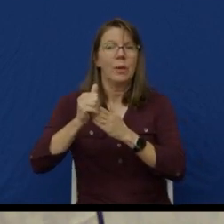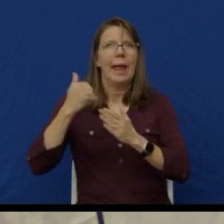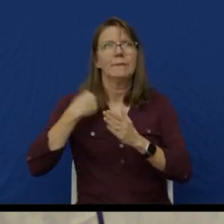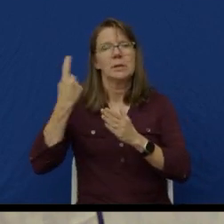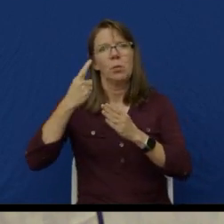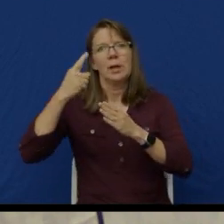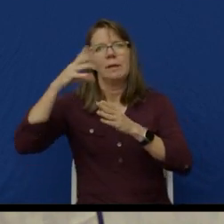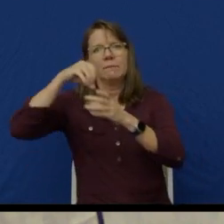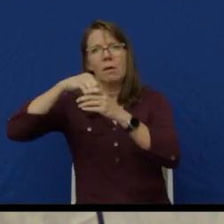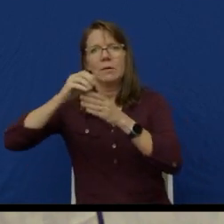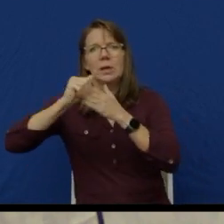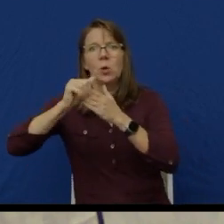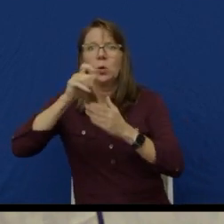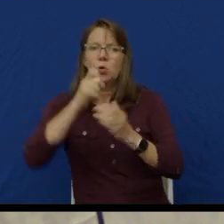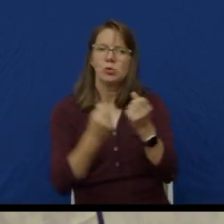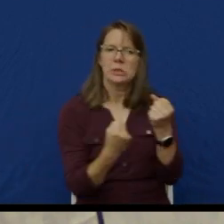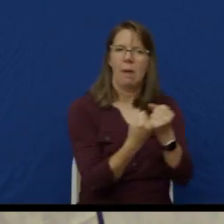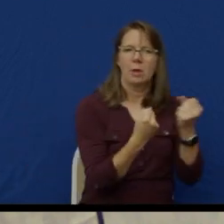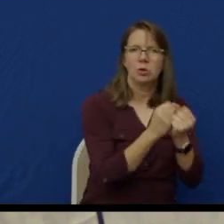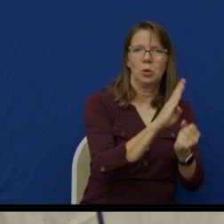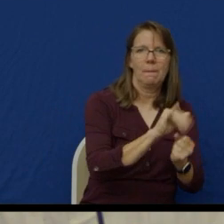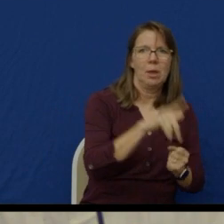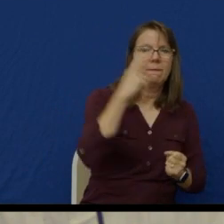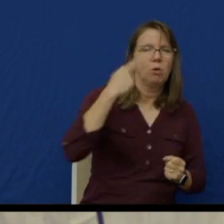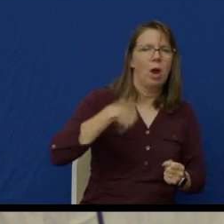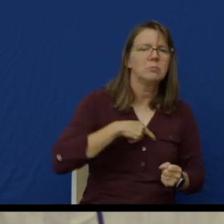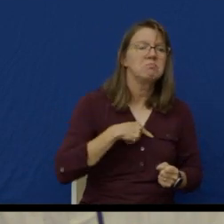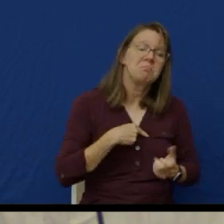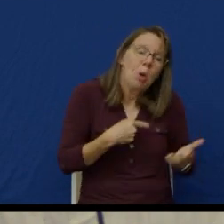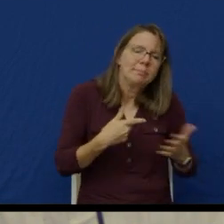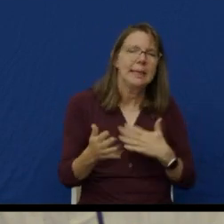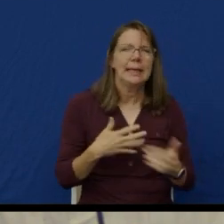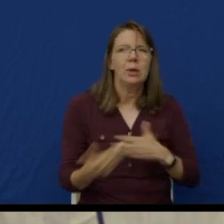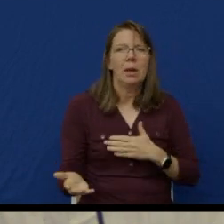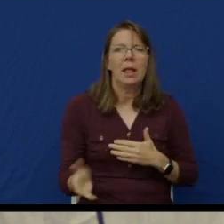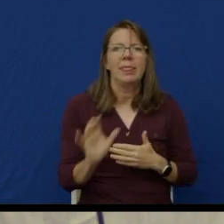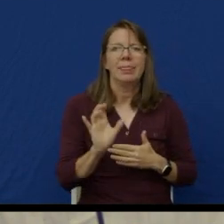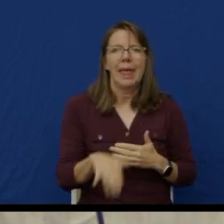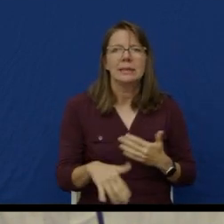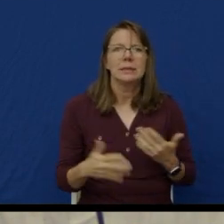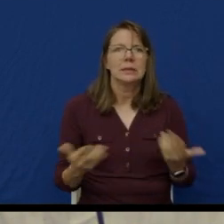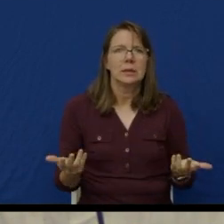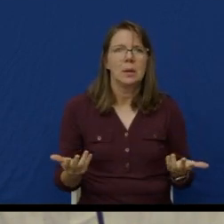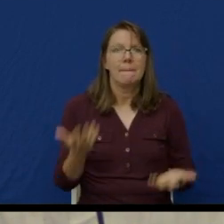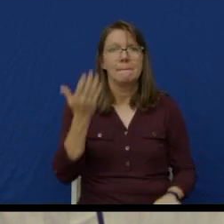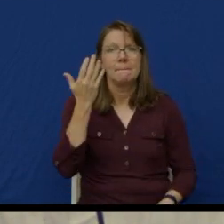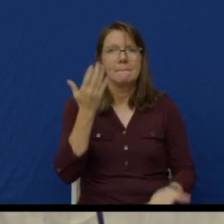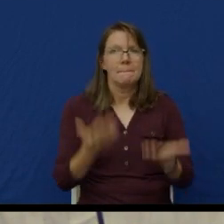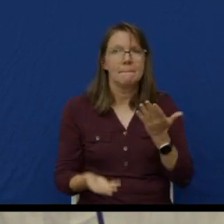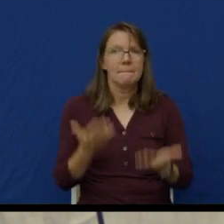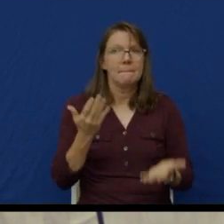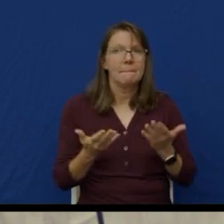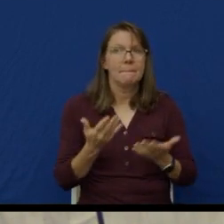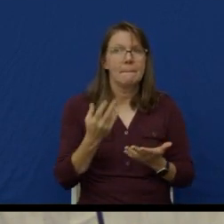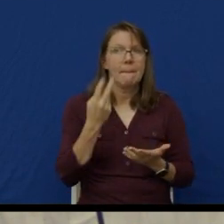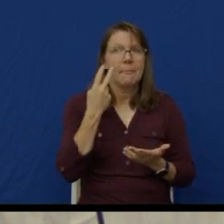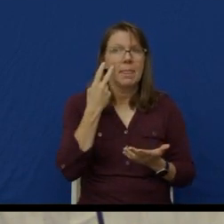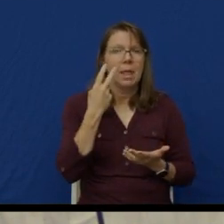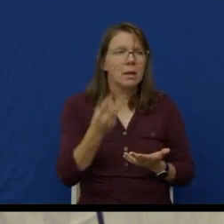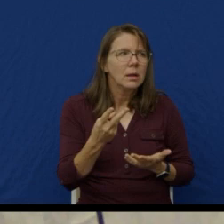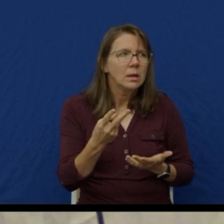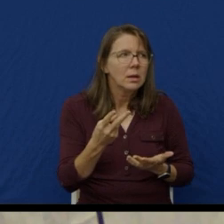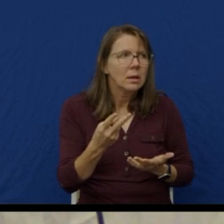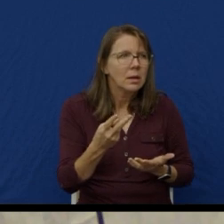leadership sponsoring a bill for us. So anyway, that's good. We may see a companion bill filed in the